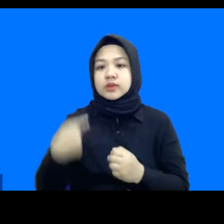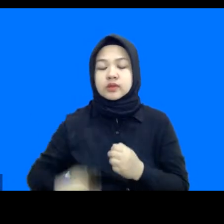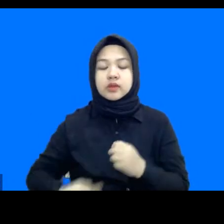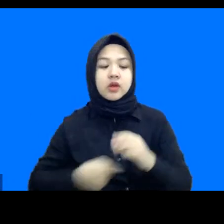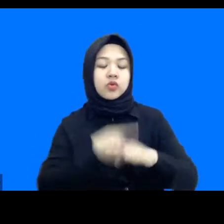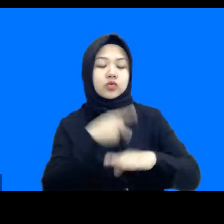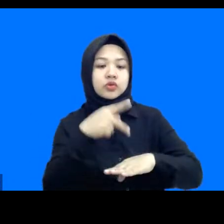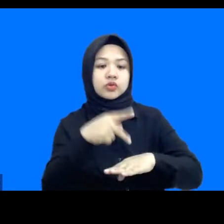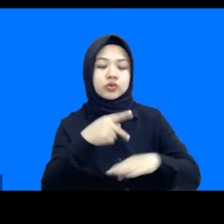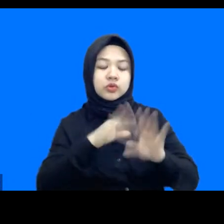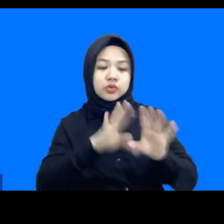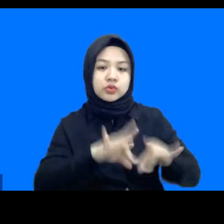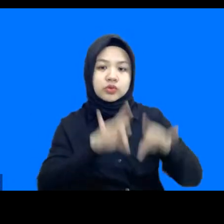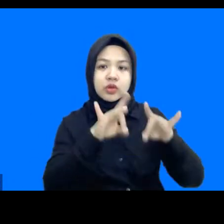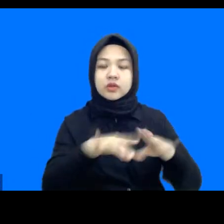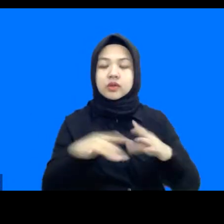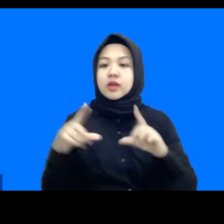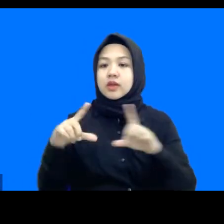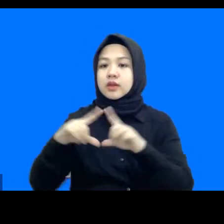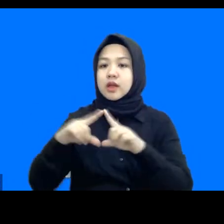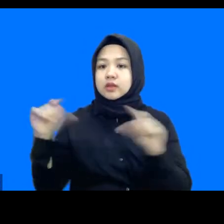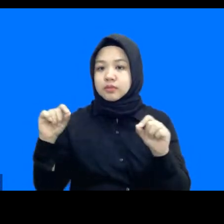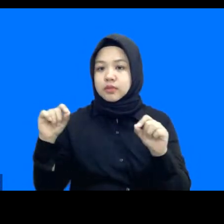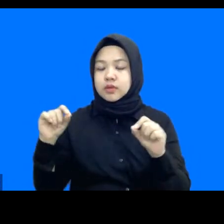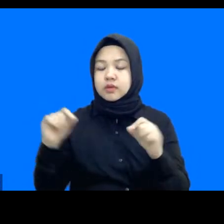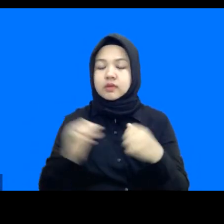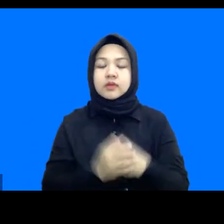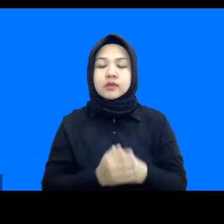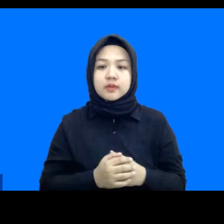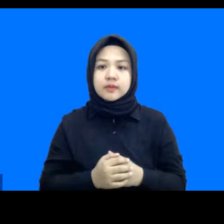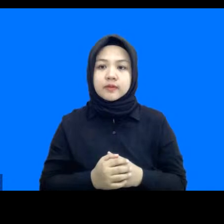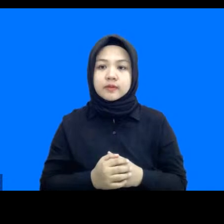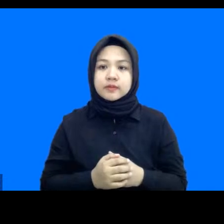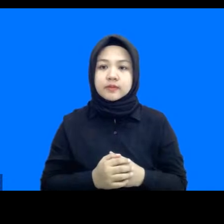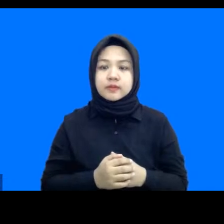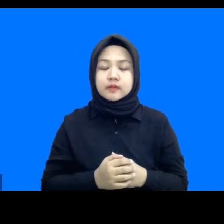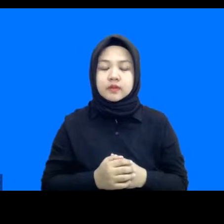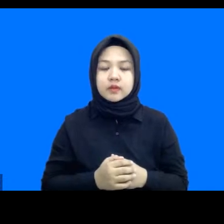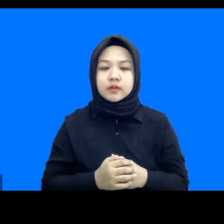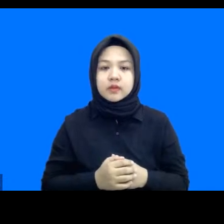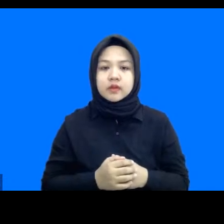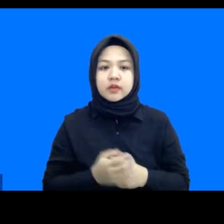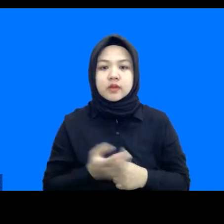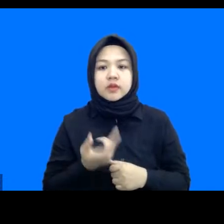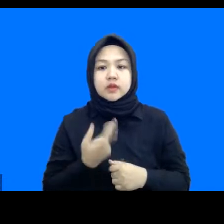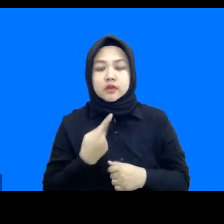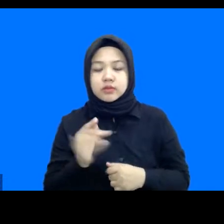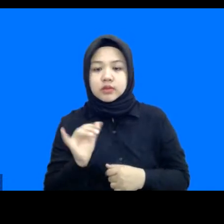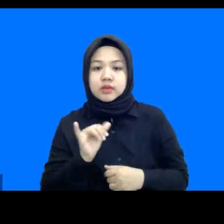And I think we are second in Indonesia in terms of a